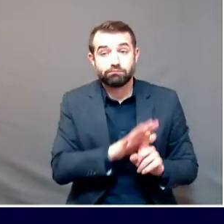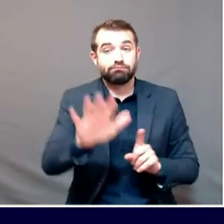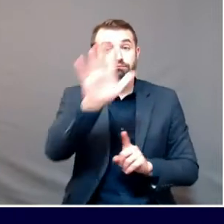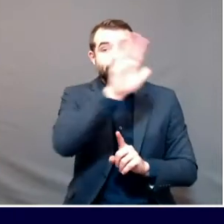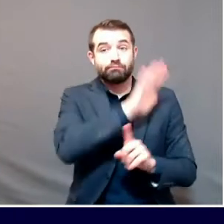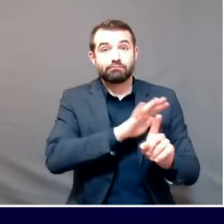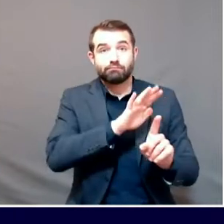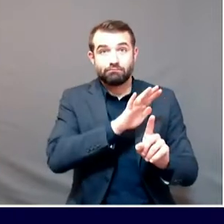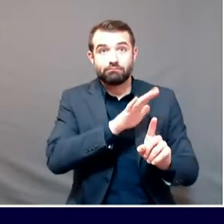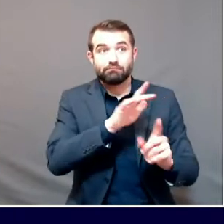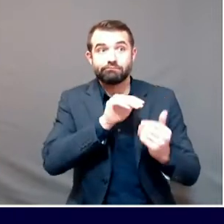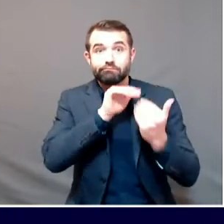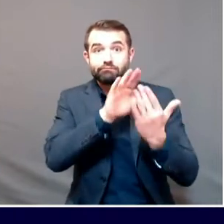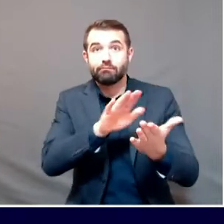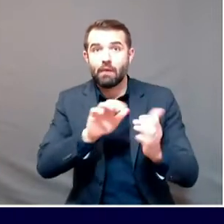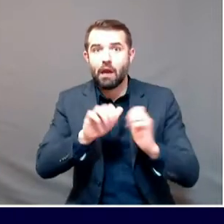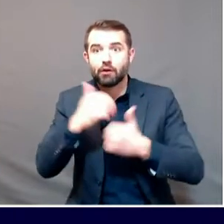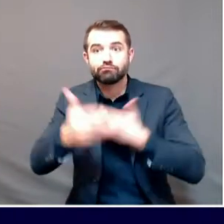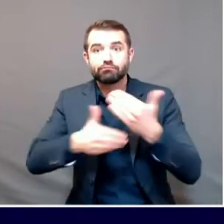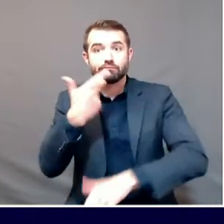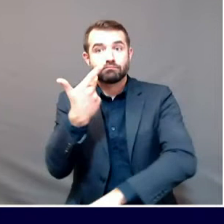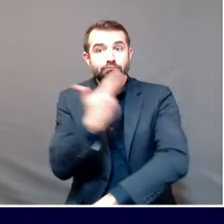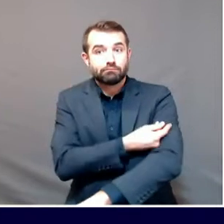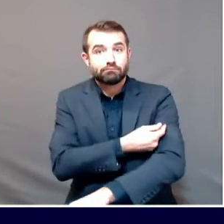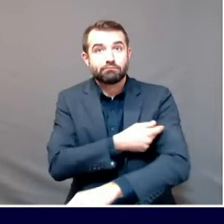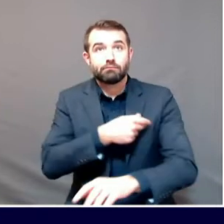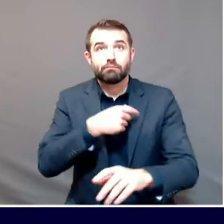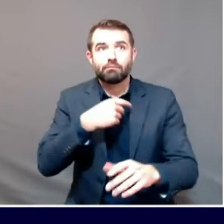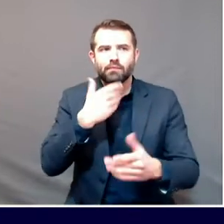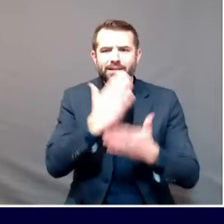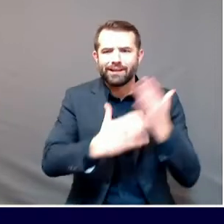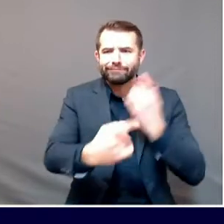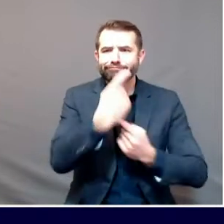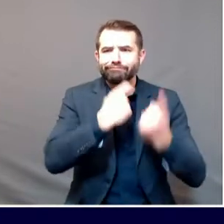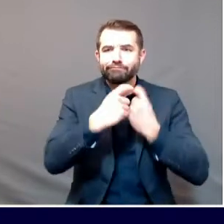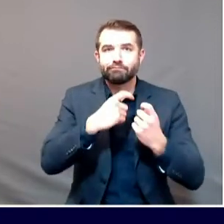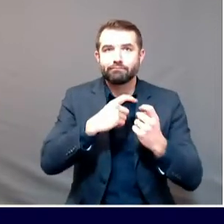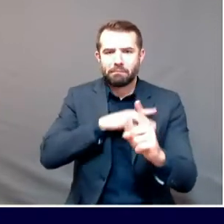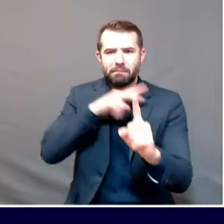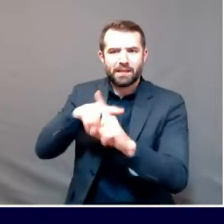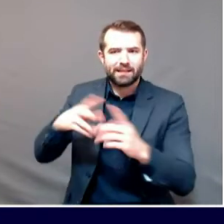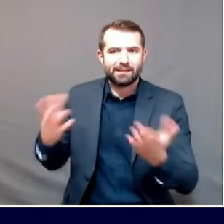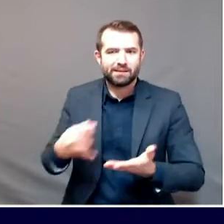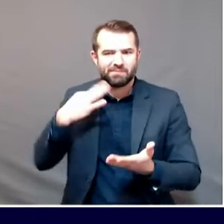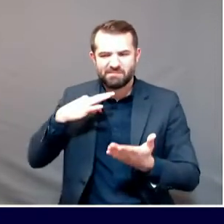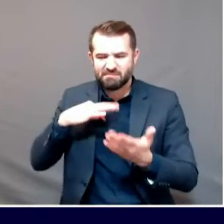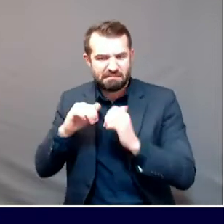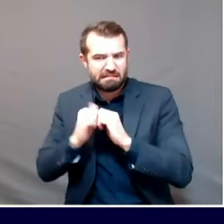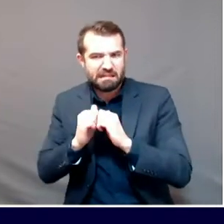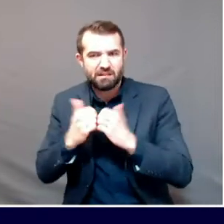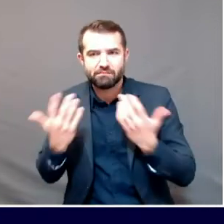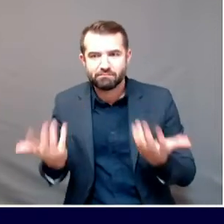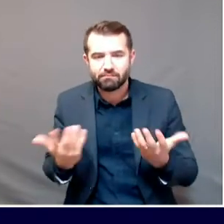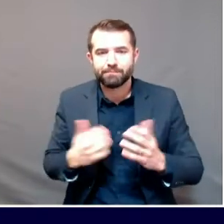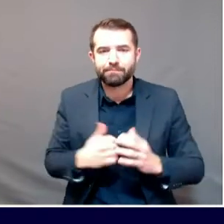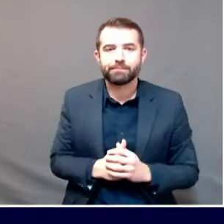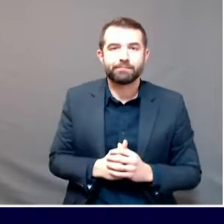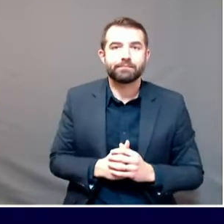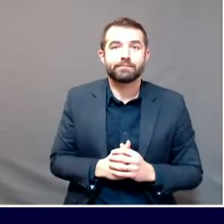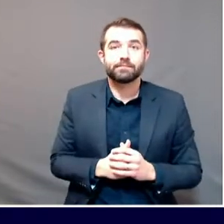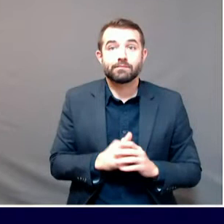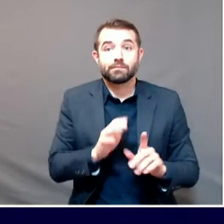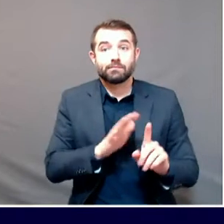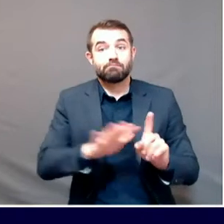two questions that have come in. Let's first start with where things stand at the national level. Yesterday,